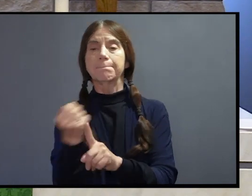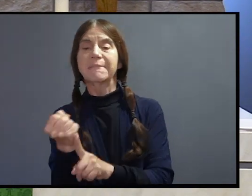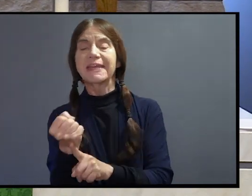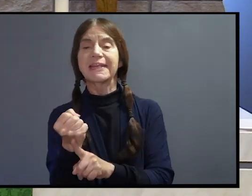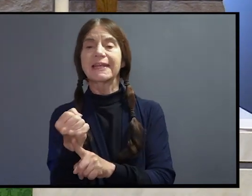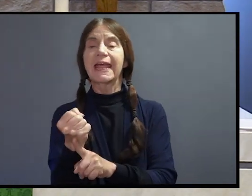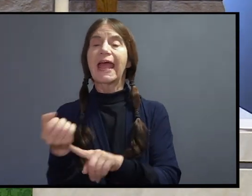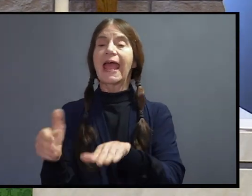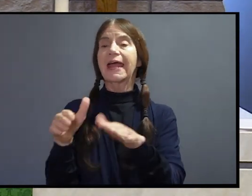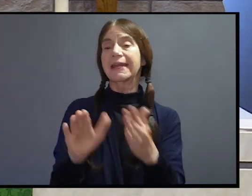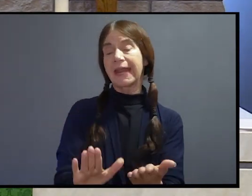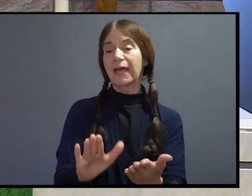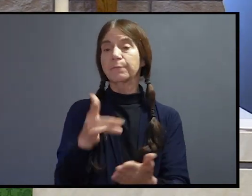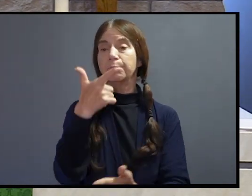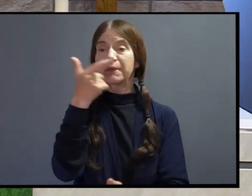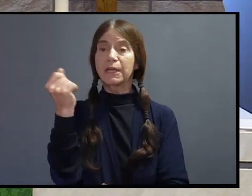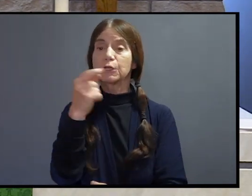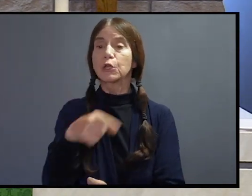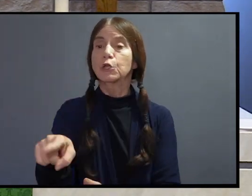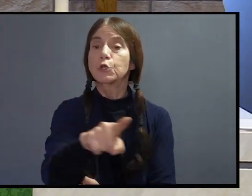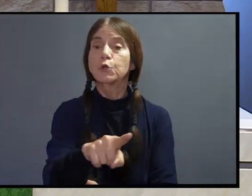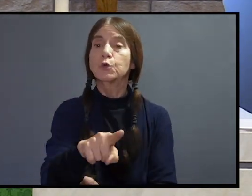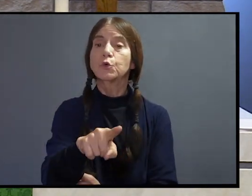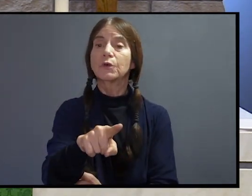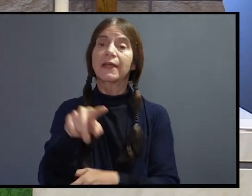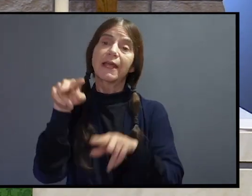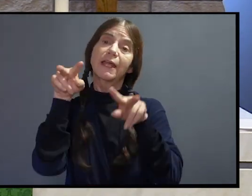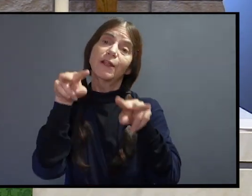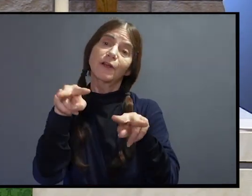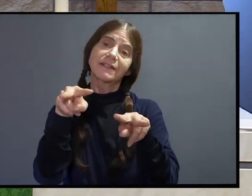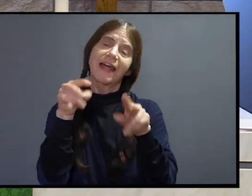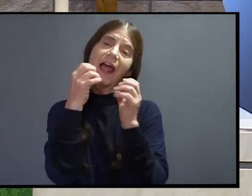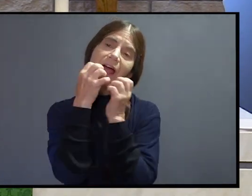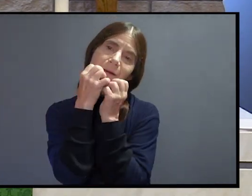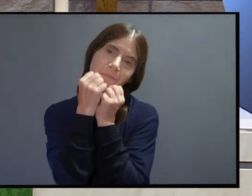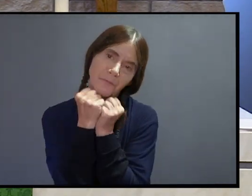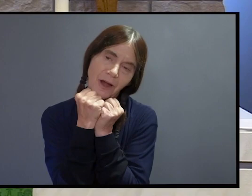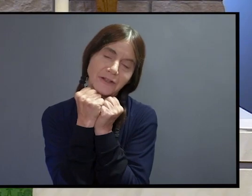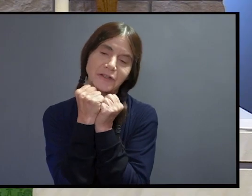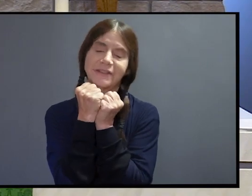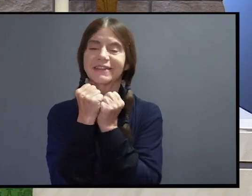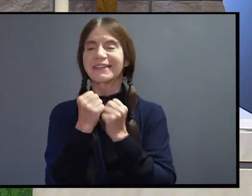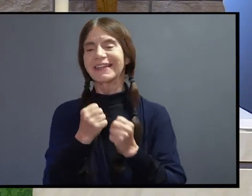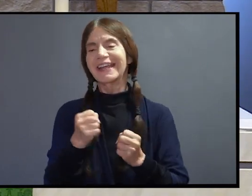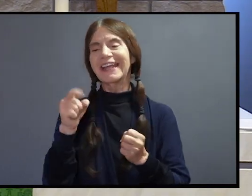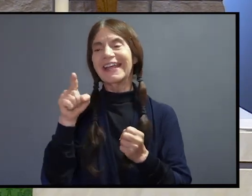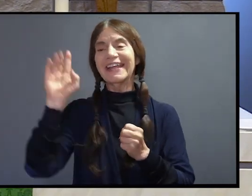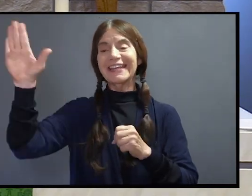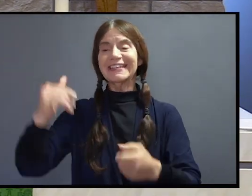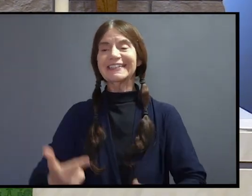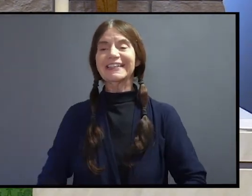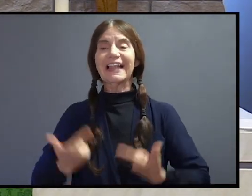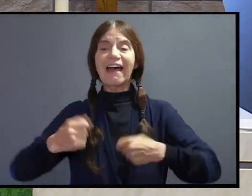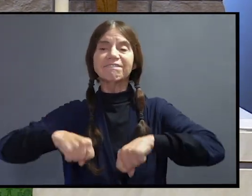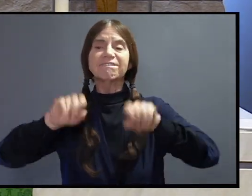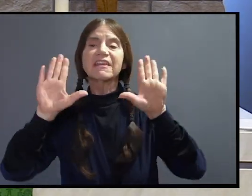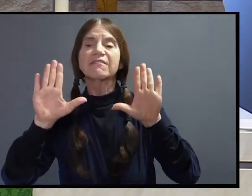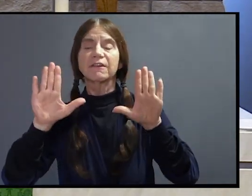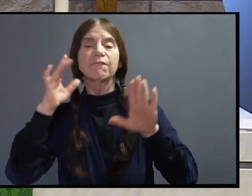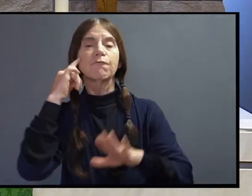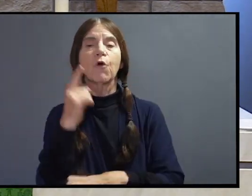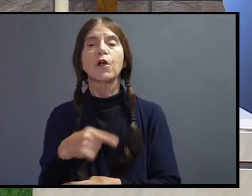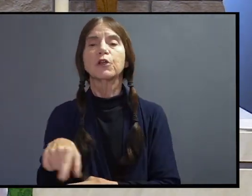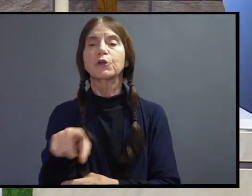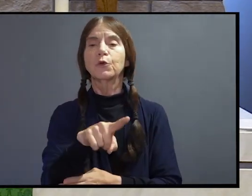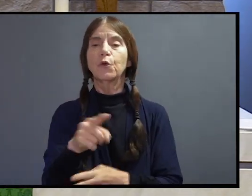are precious to Him. Jesus has given His life for you, literally. And